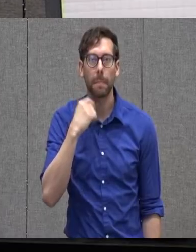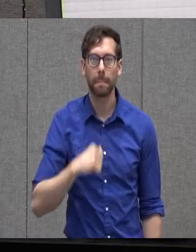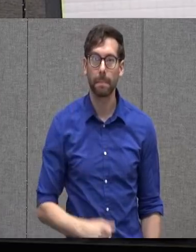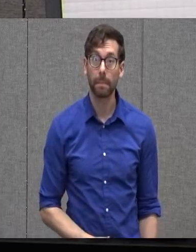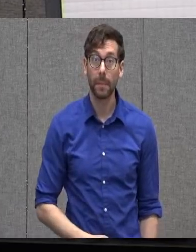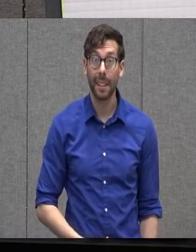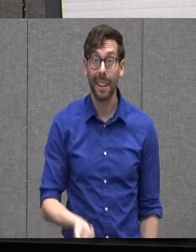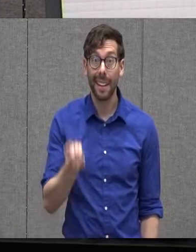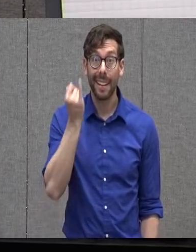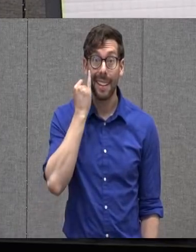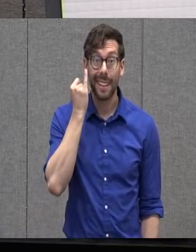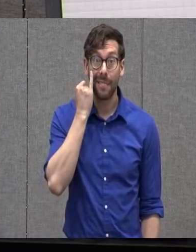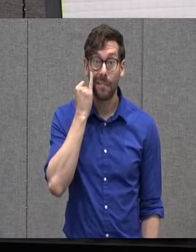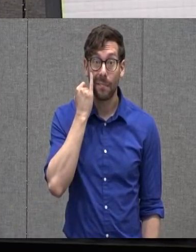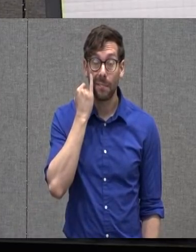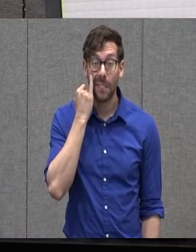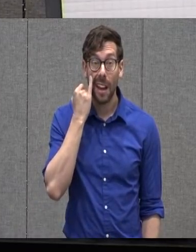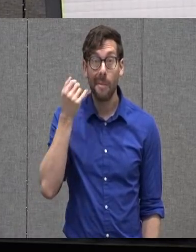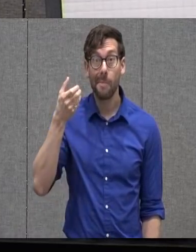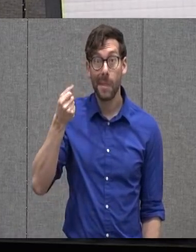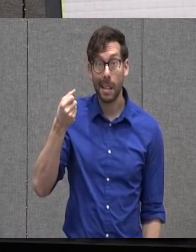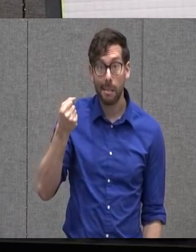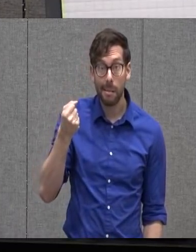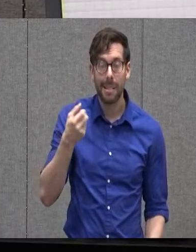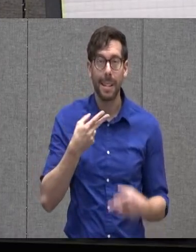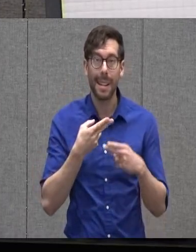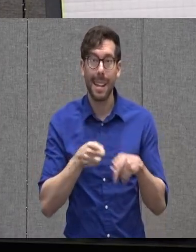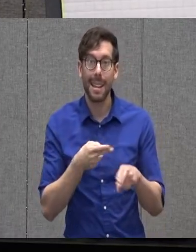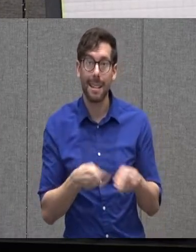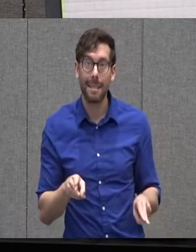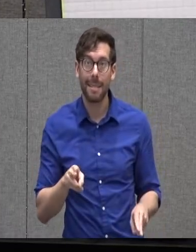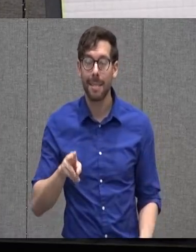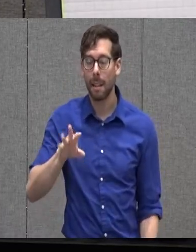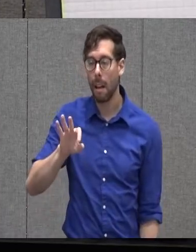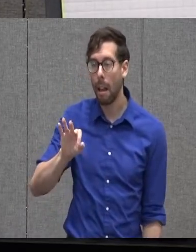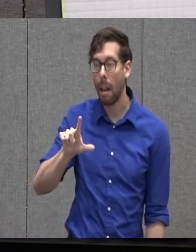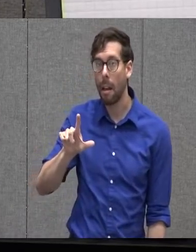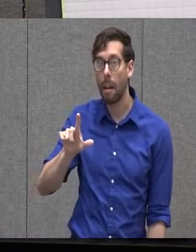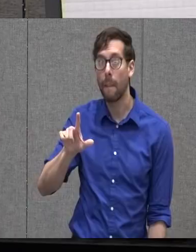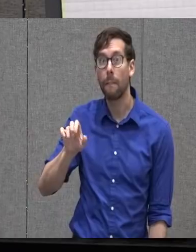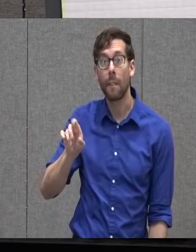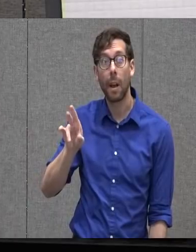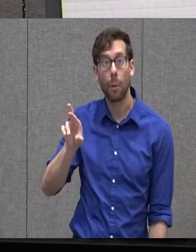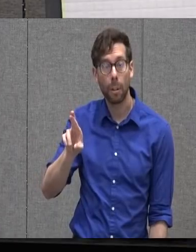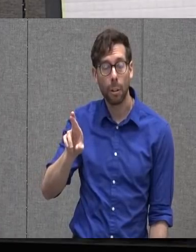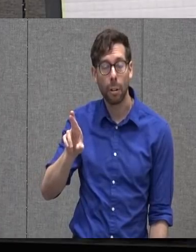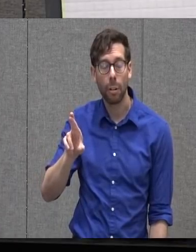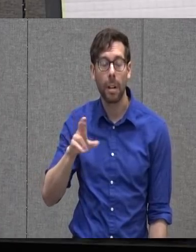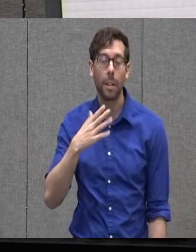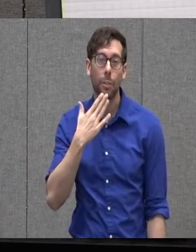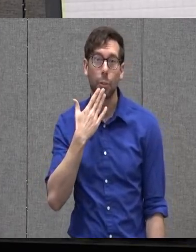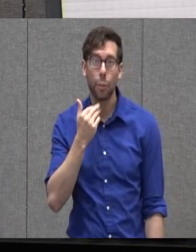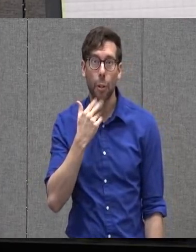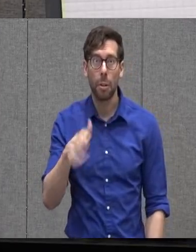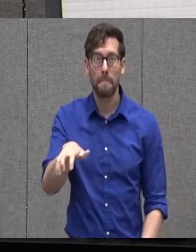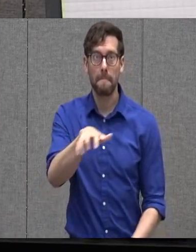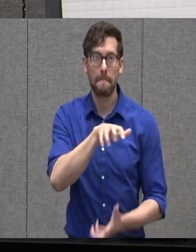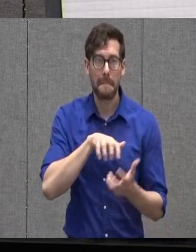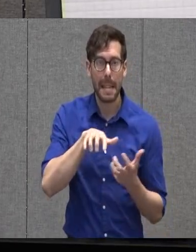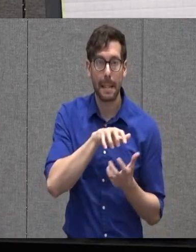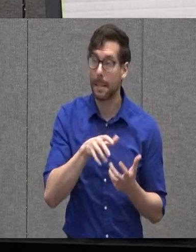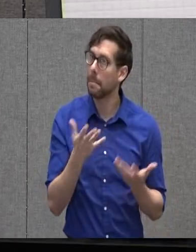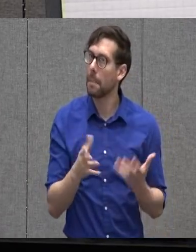we mix together milk, eggs, flour, sugar, maybe some extra things as